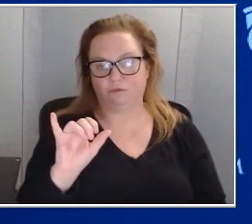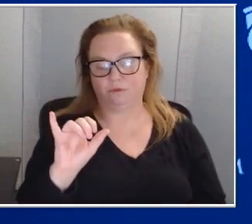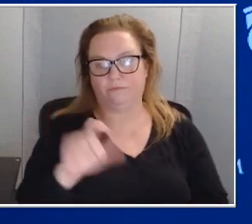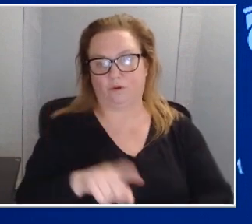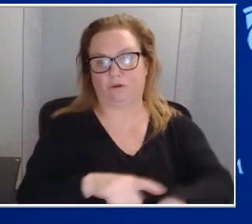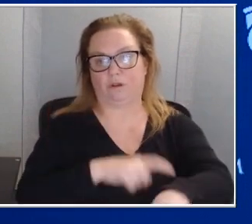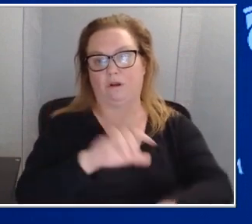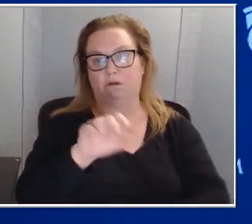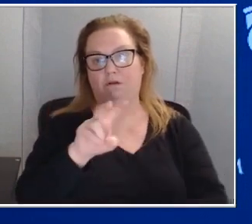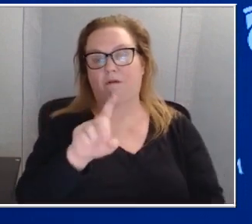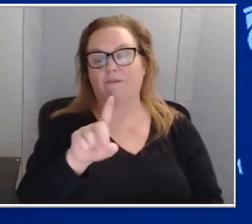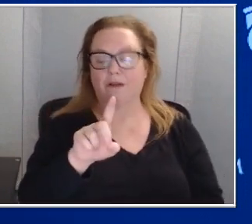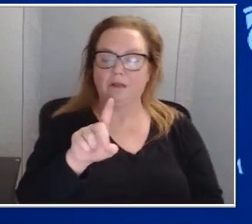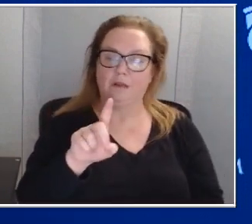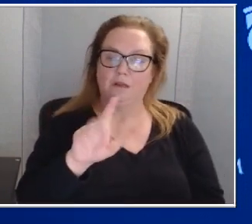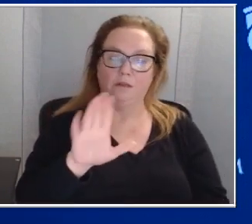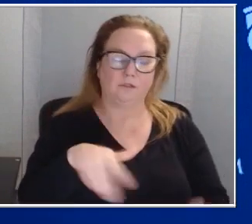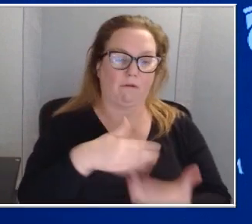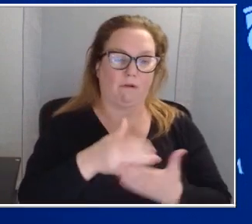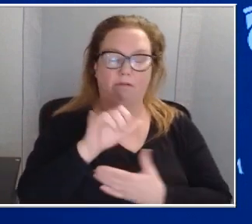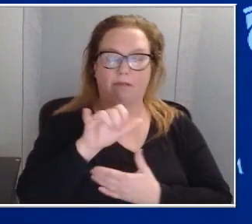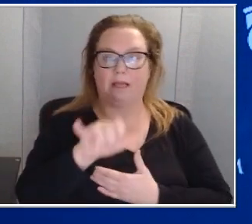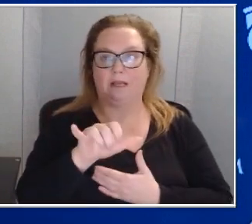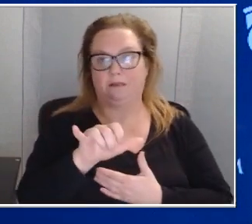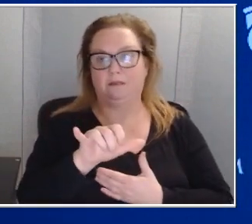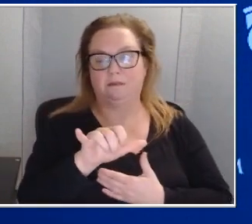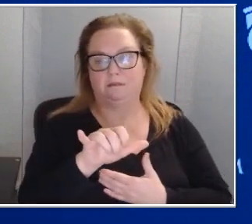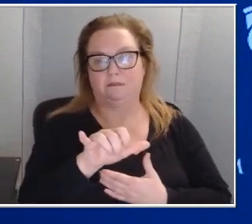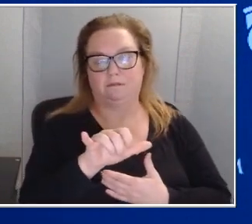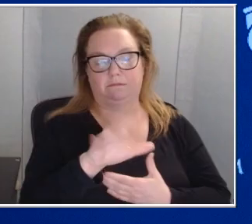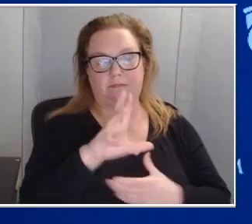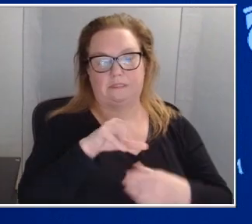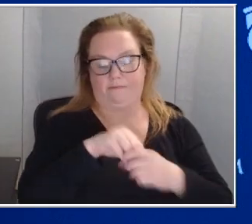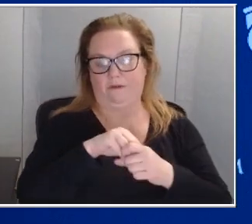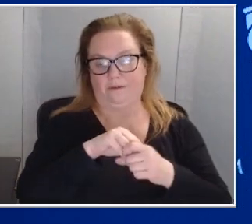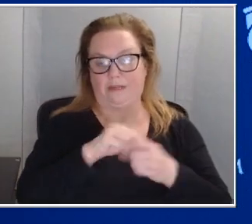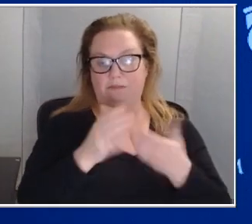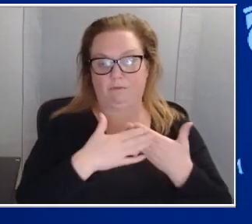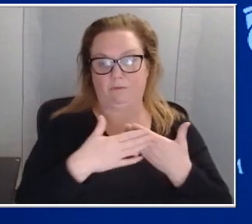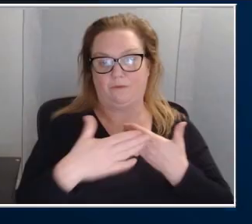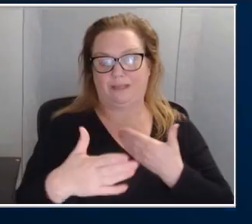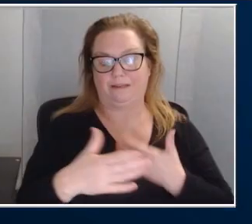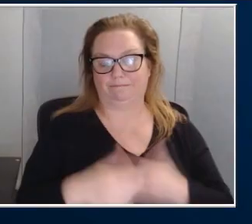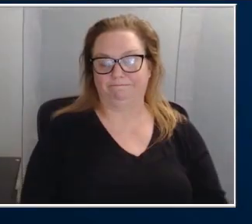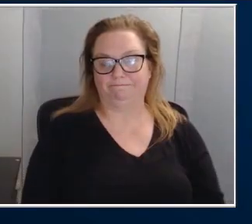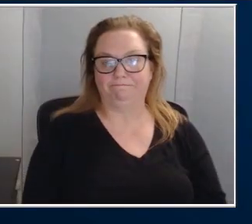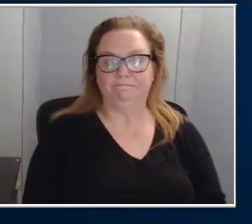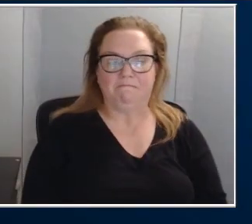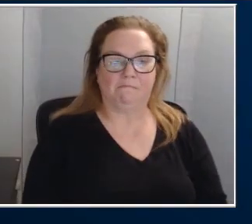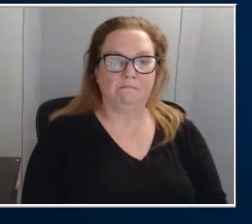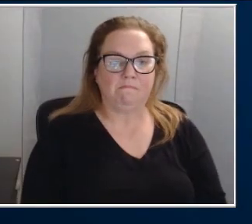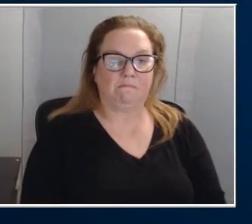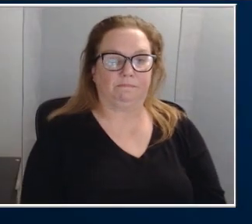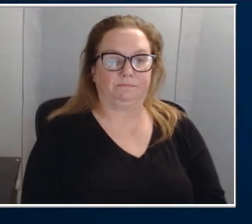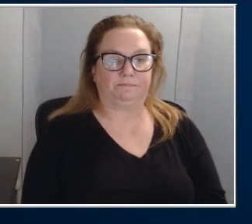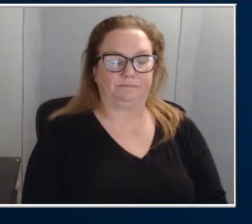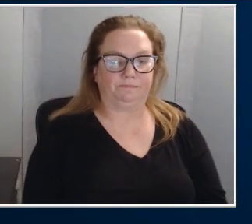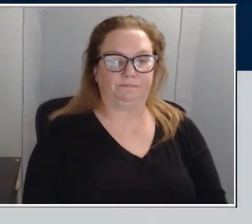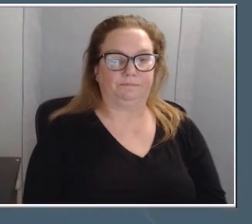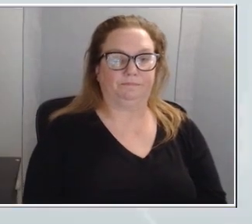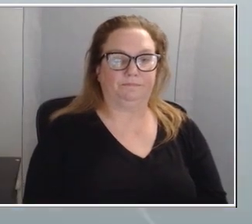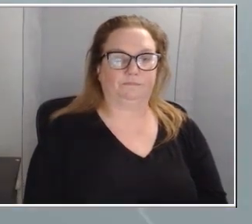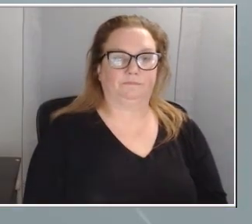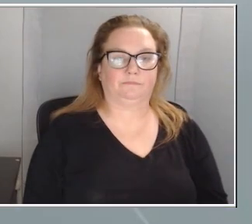goes. So I think all of that is playing a part, and we are moving through this as a society. All right, Florida Surgeon General wrote